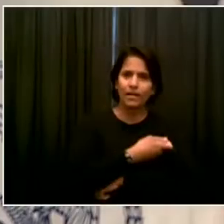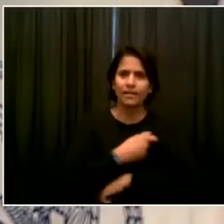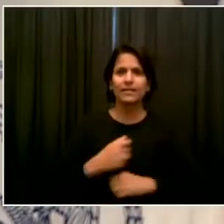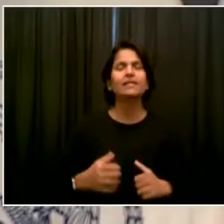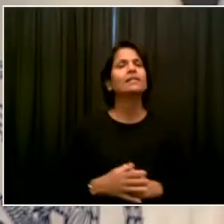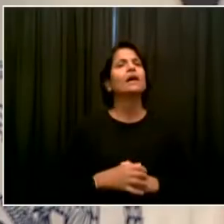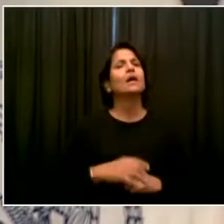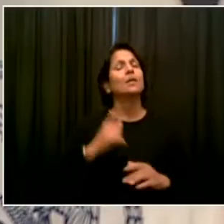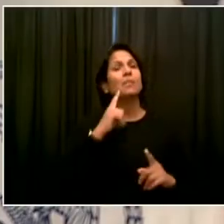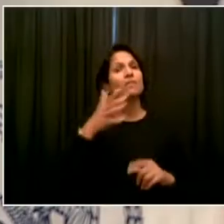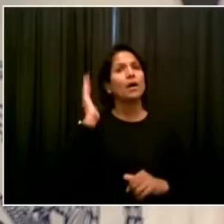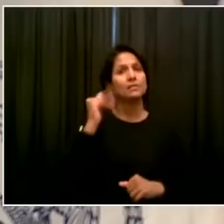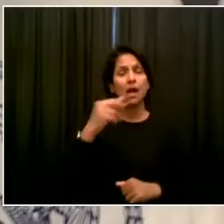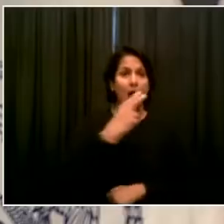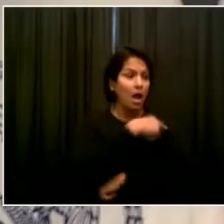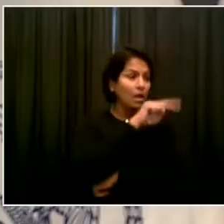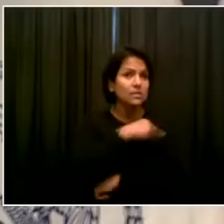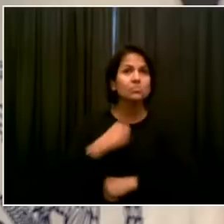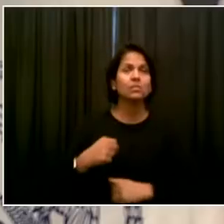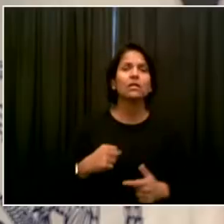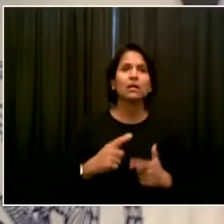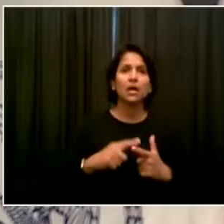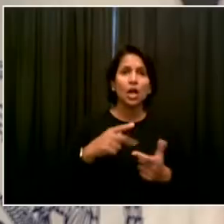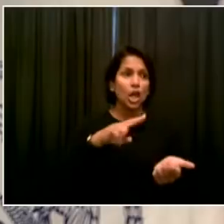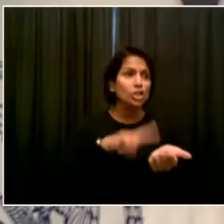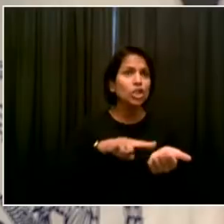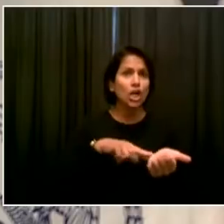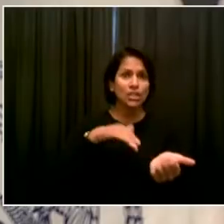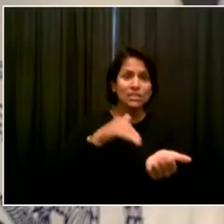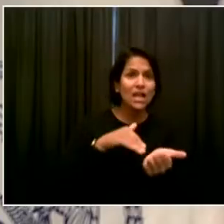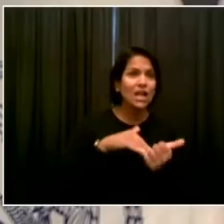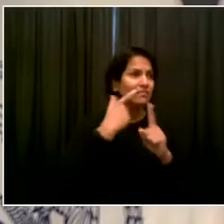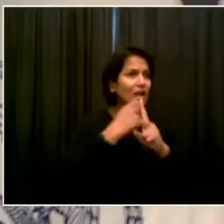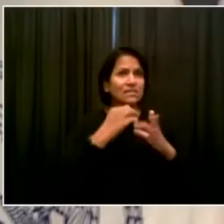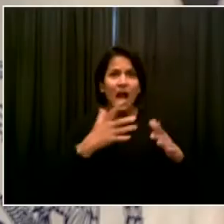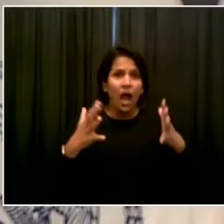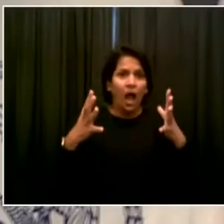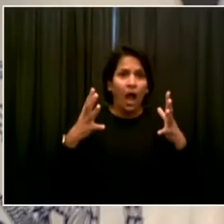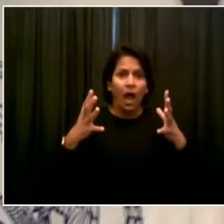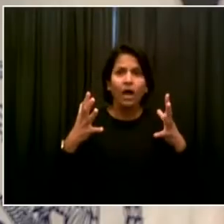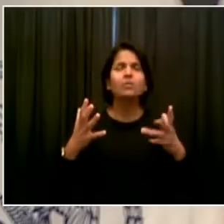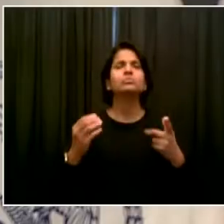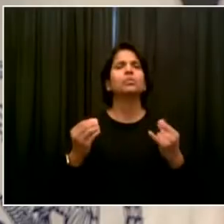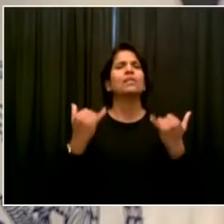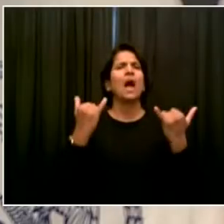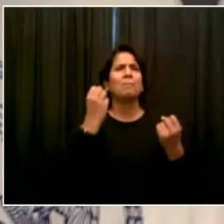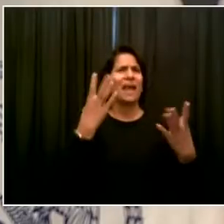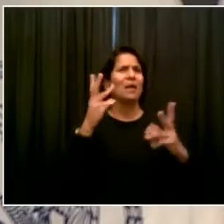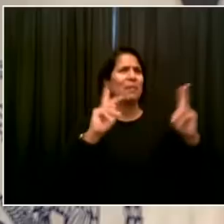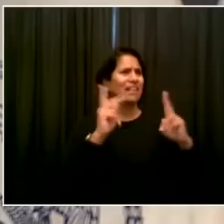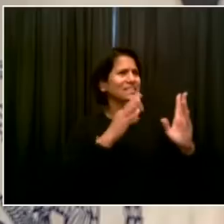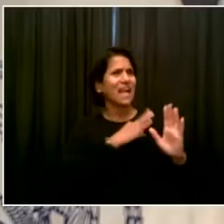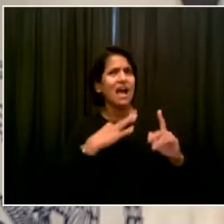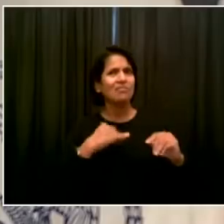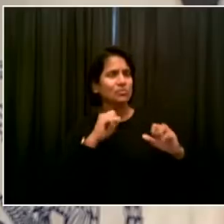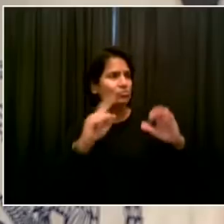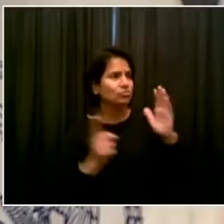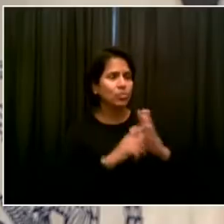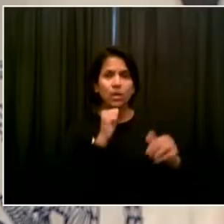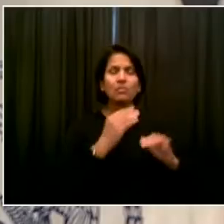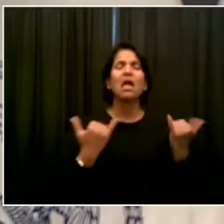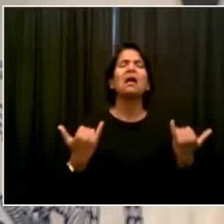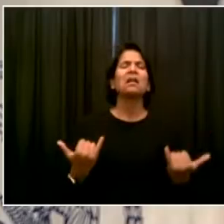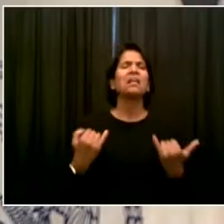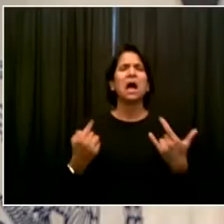in each case, there was tremendous concern. Would it be, thousands upon thousands of people not showing up? And in both cases, we saw